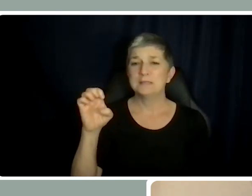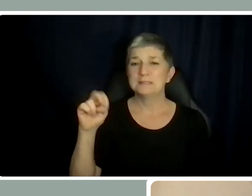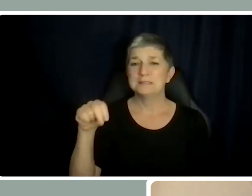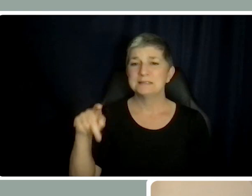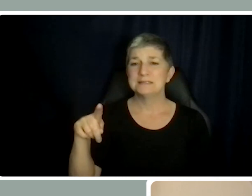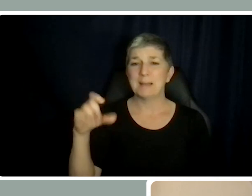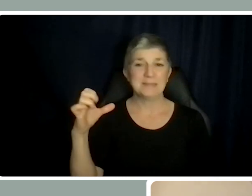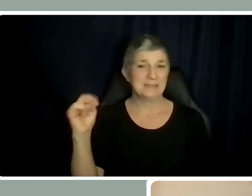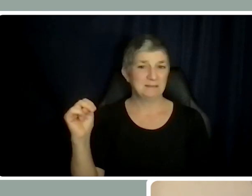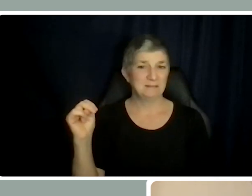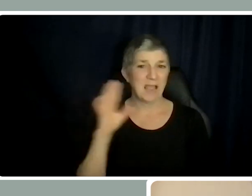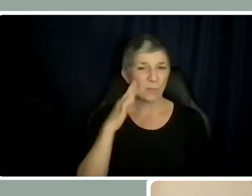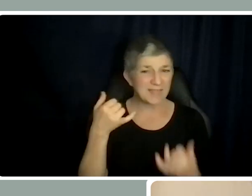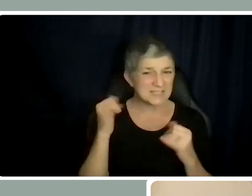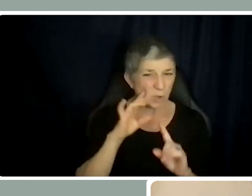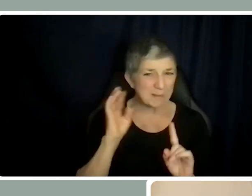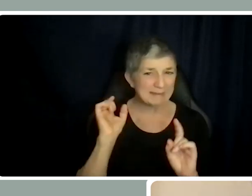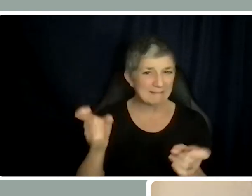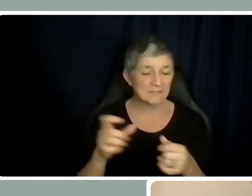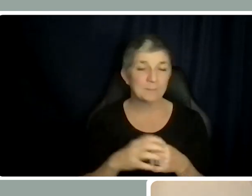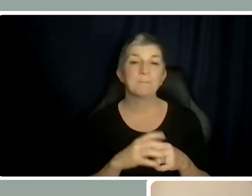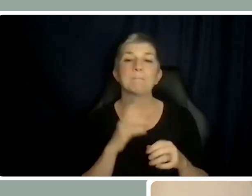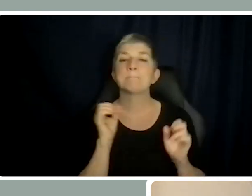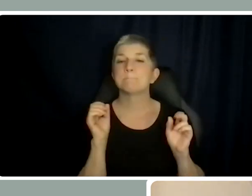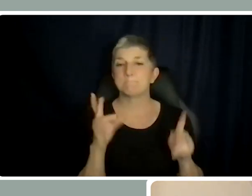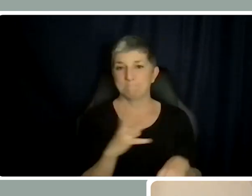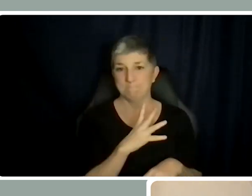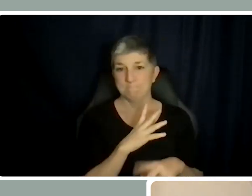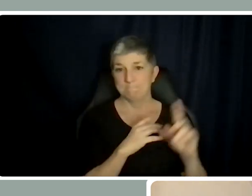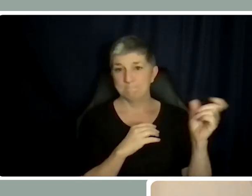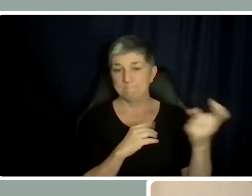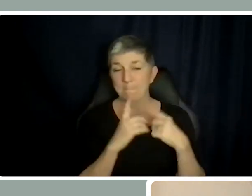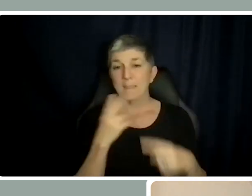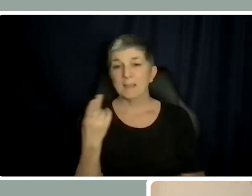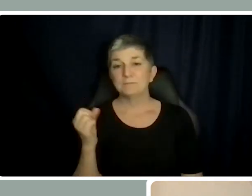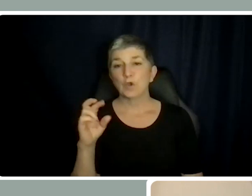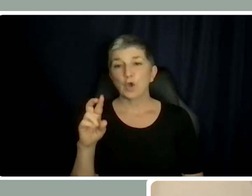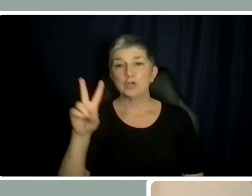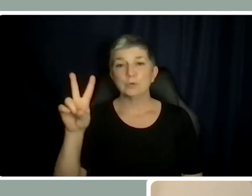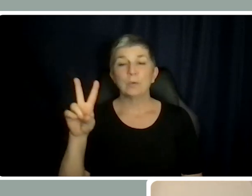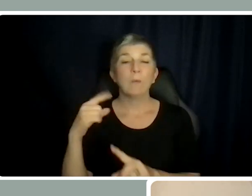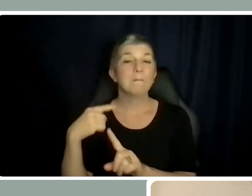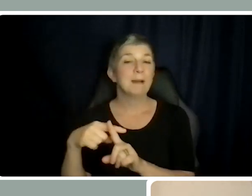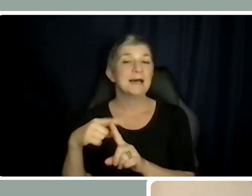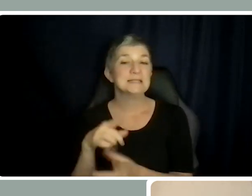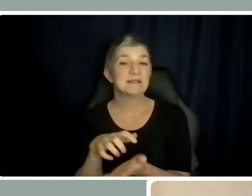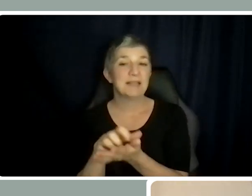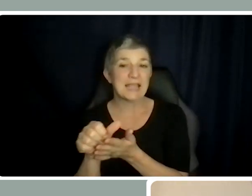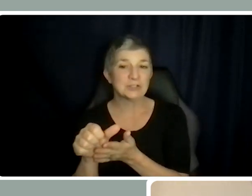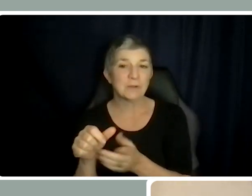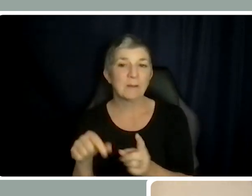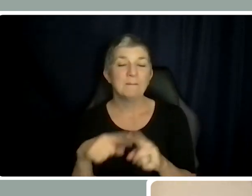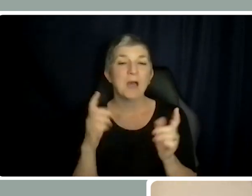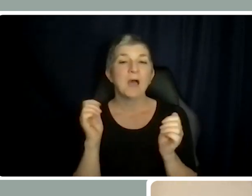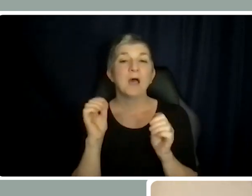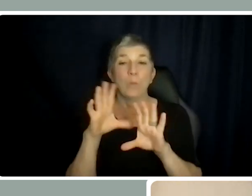given? Yeah. So I think what this person is asking is about a HER2 positive cancer, but, among